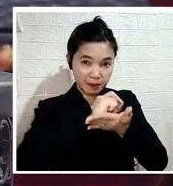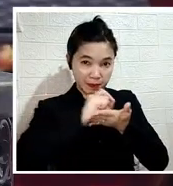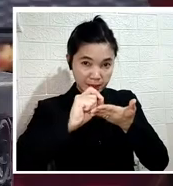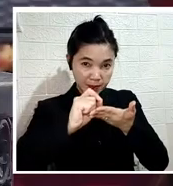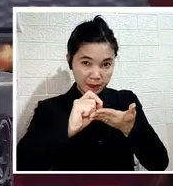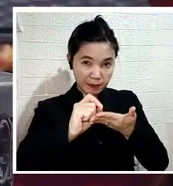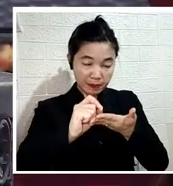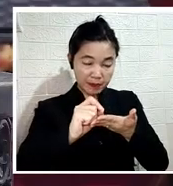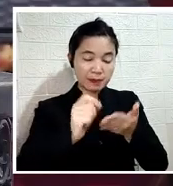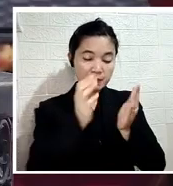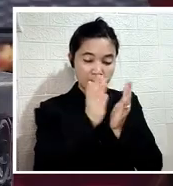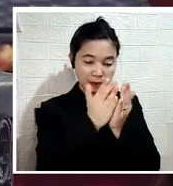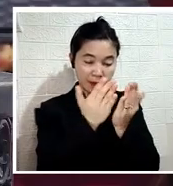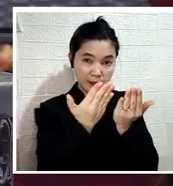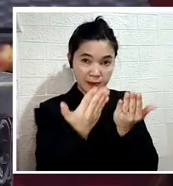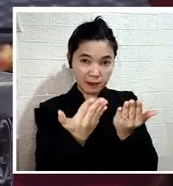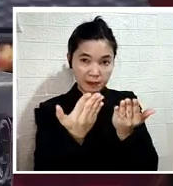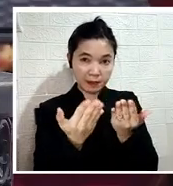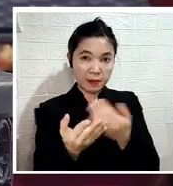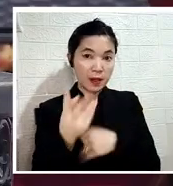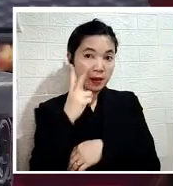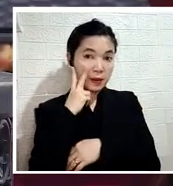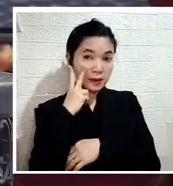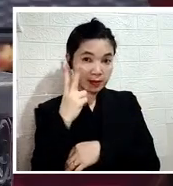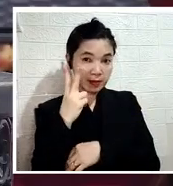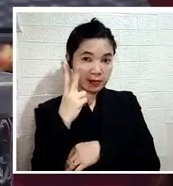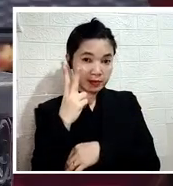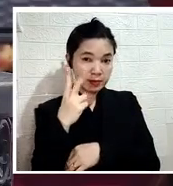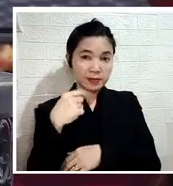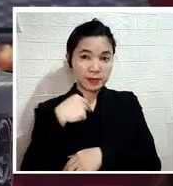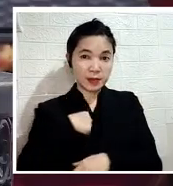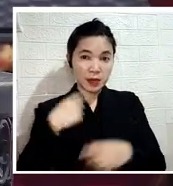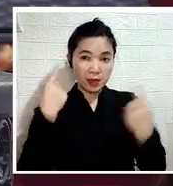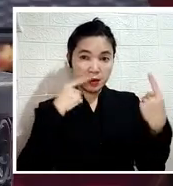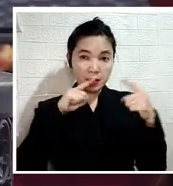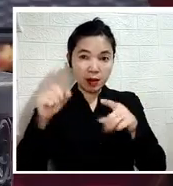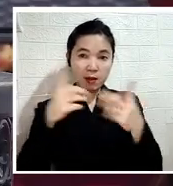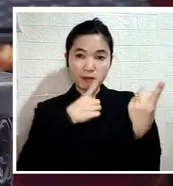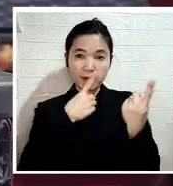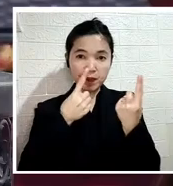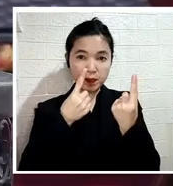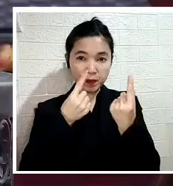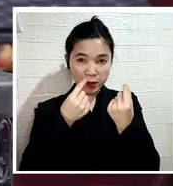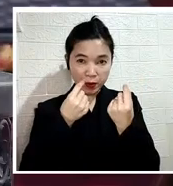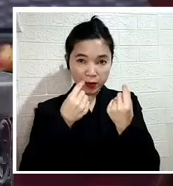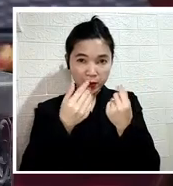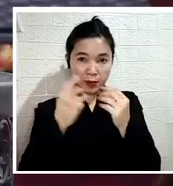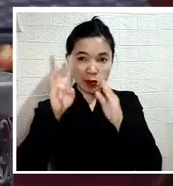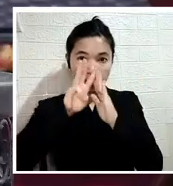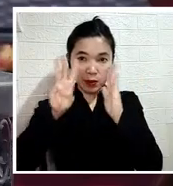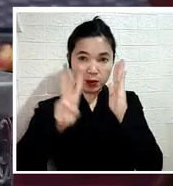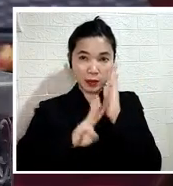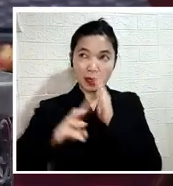scroll, behold, I come to do your will, O God."